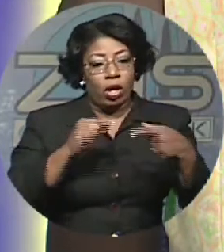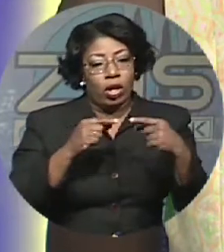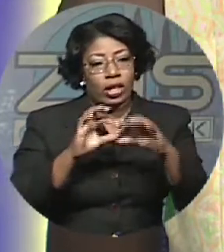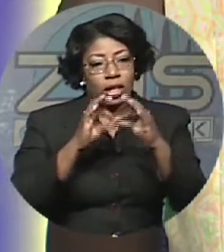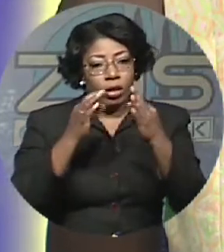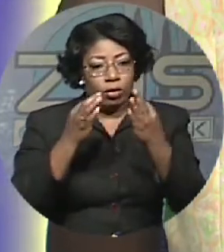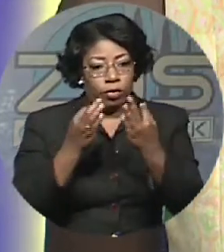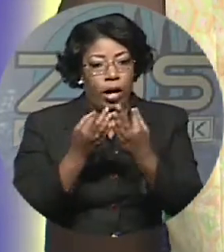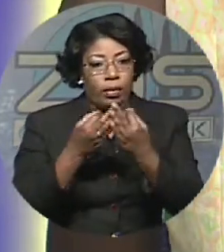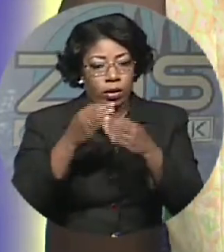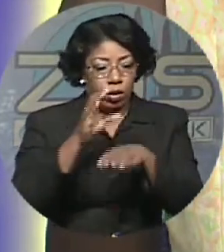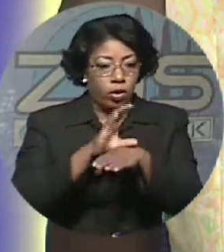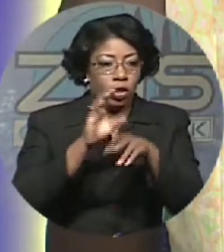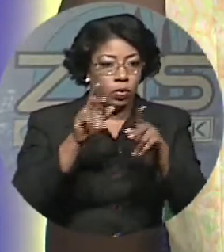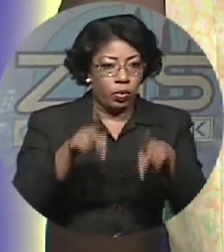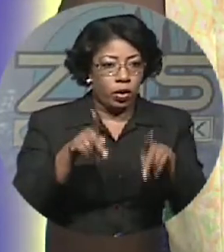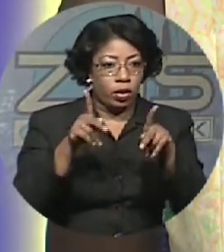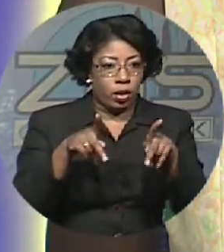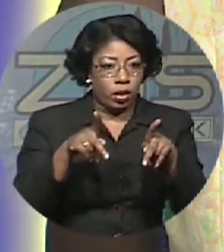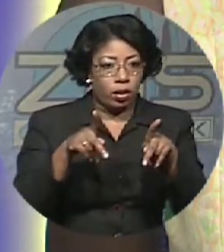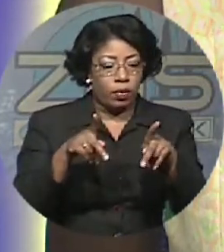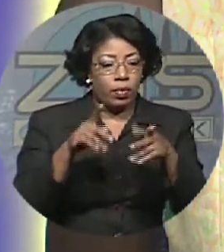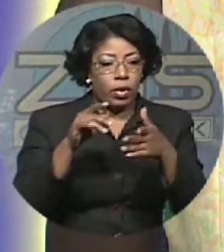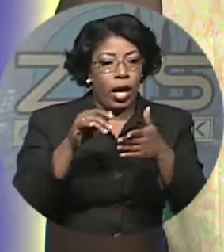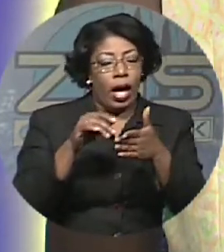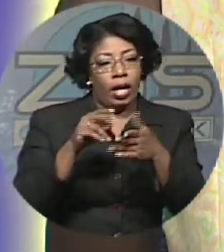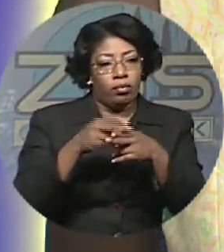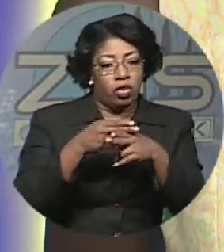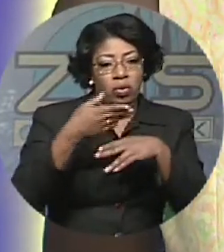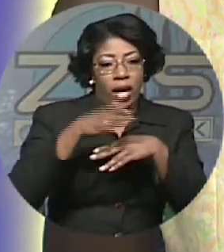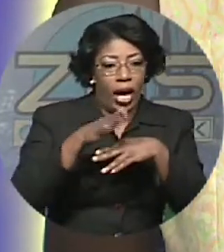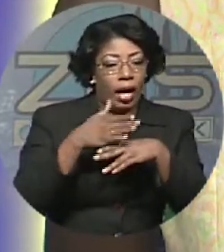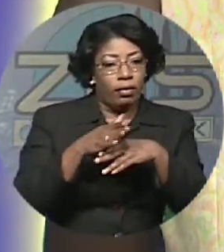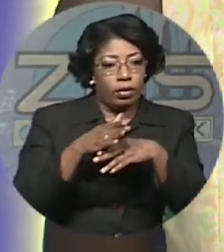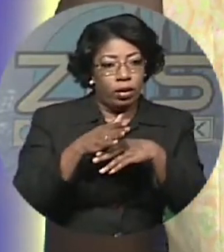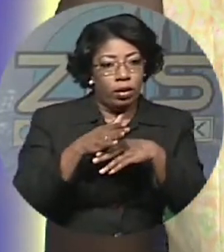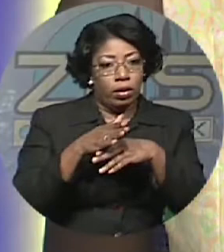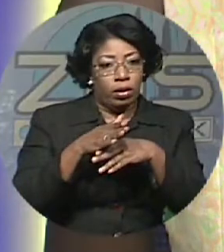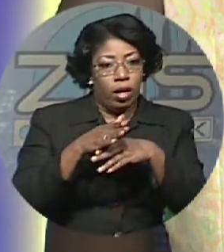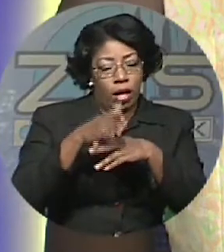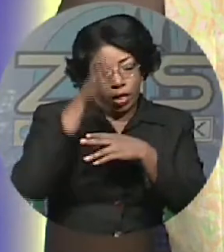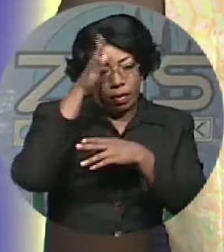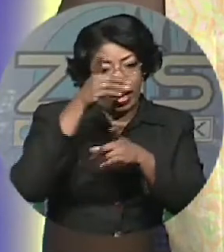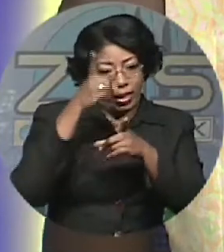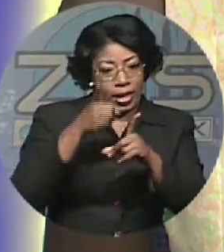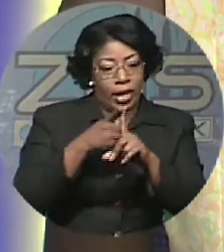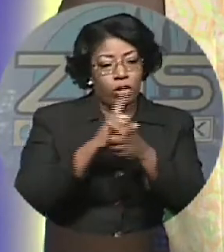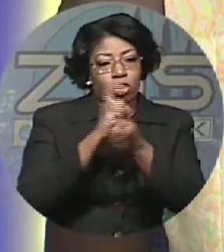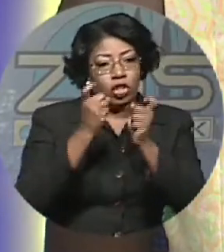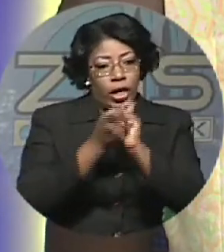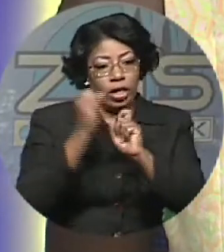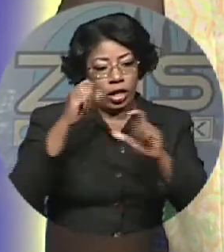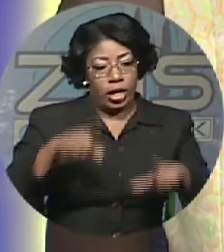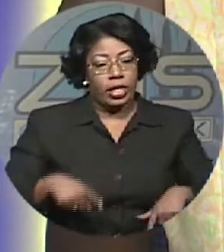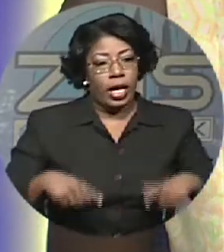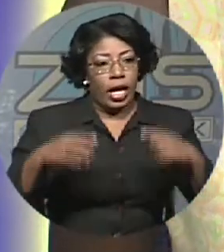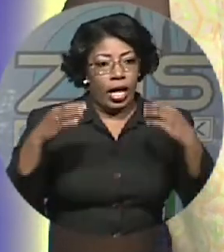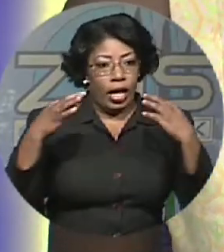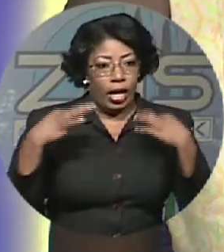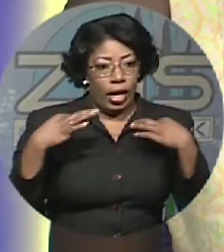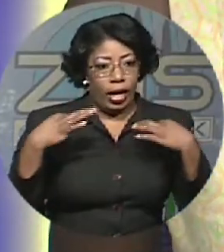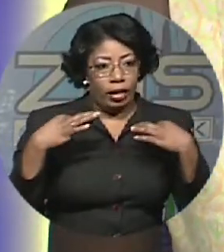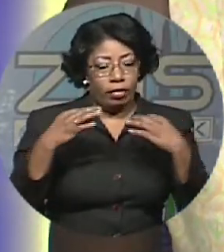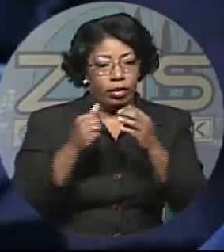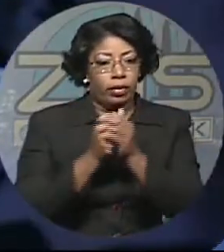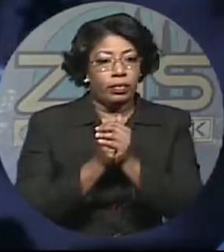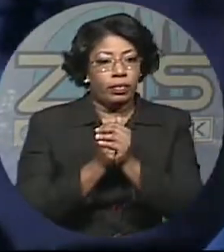of Ridgeland Park. This just as he appeared to be making a promising turnaround. ZNS News was at the crime scene and later at his